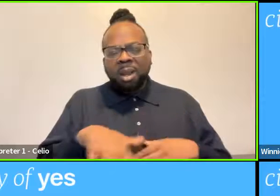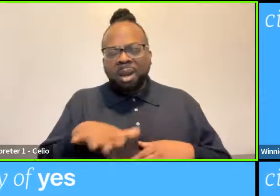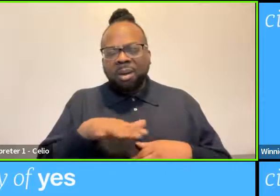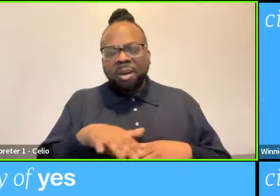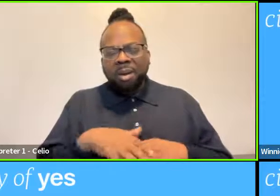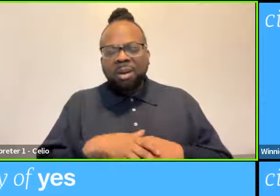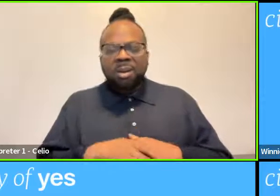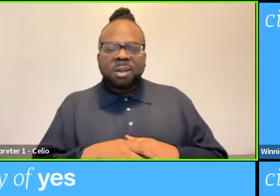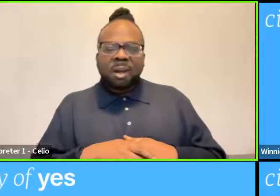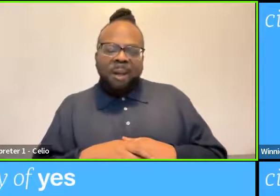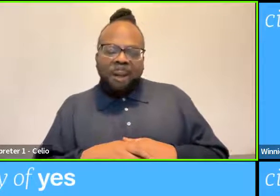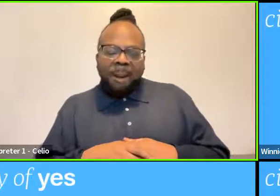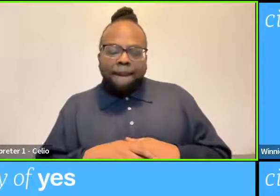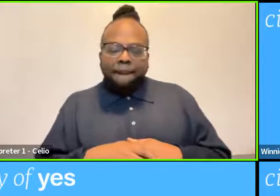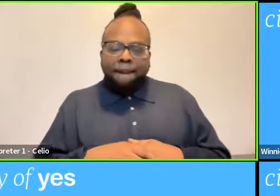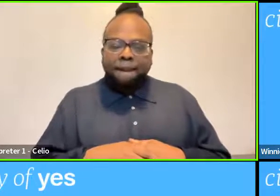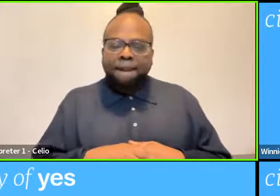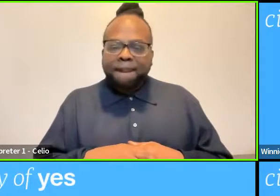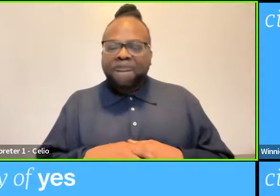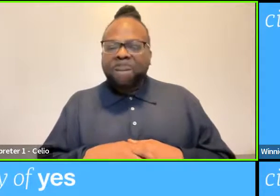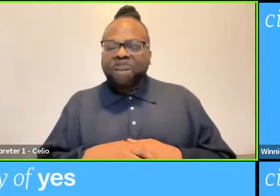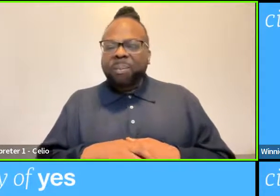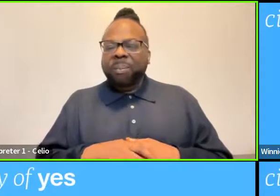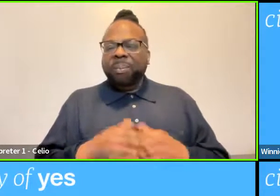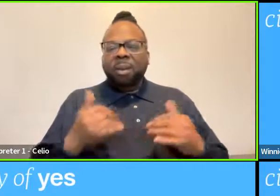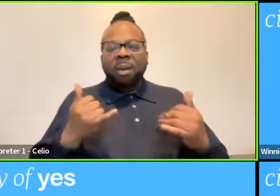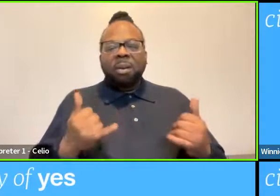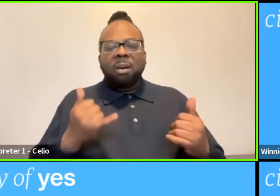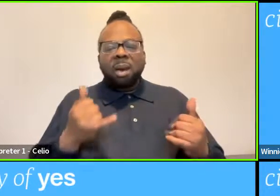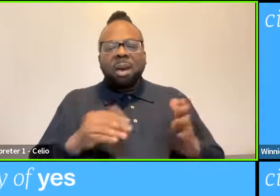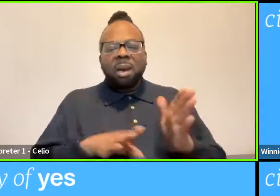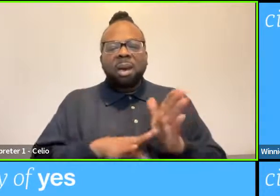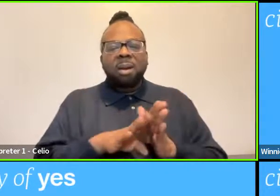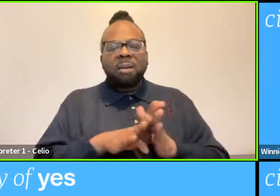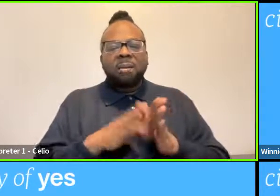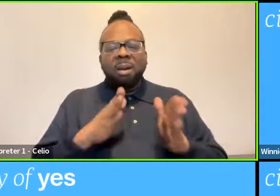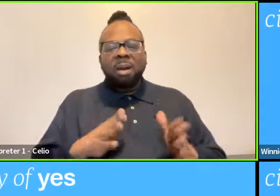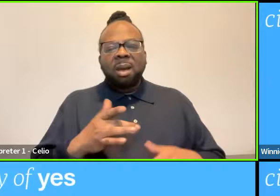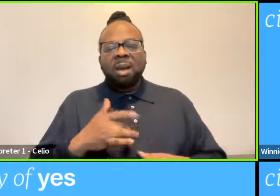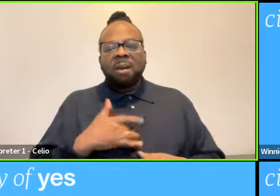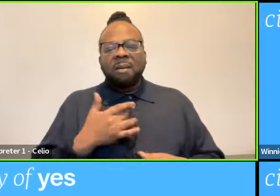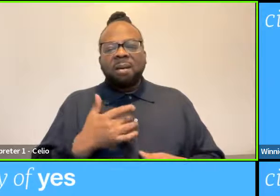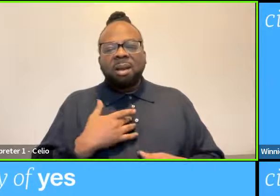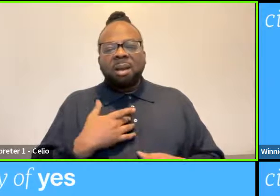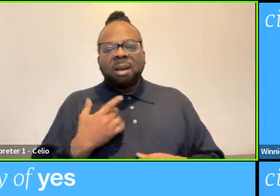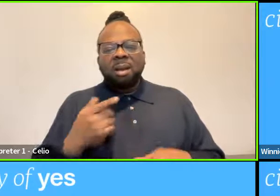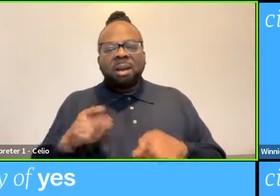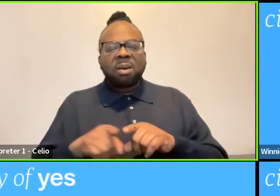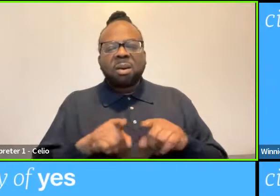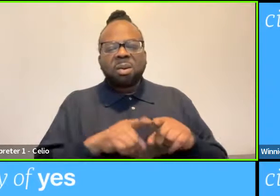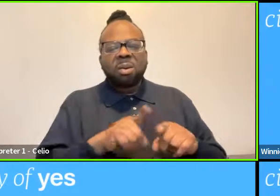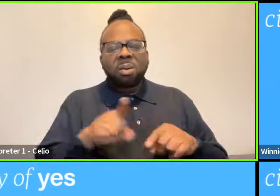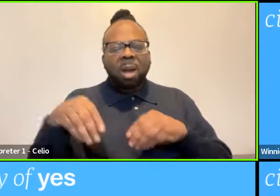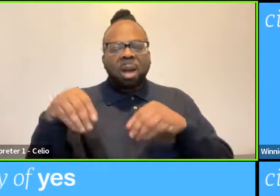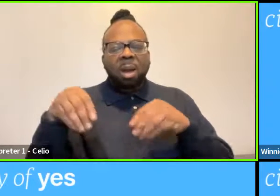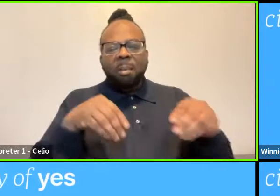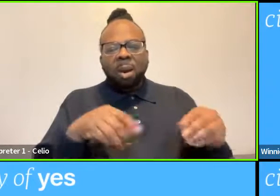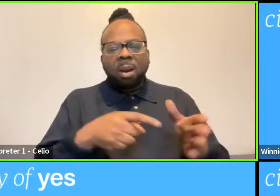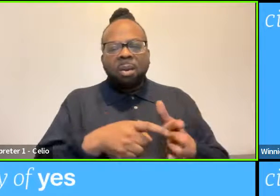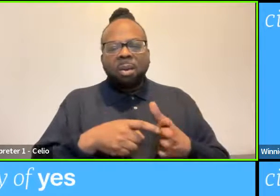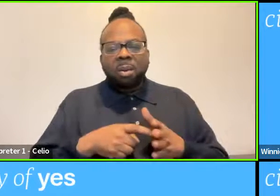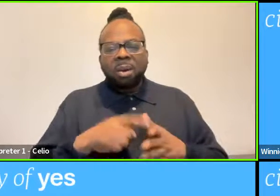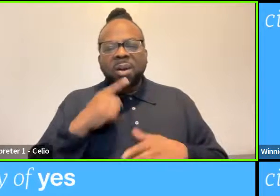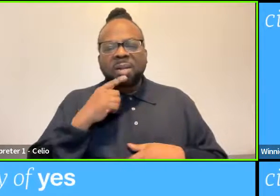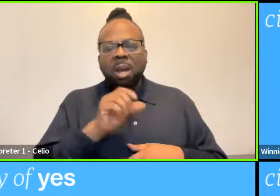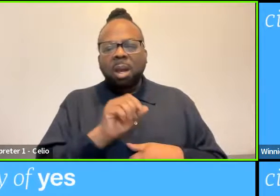Yeah, definitely hear that. So right now, developers generally build according to what the market demands. So if they believe that off-street